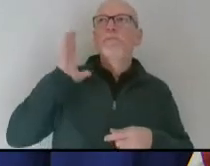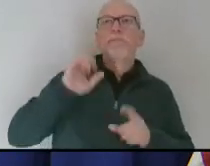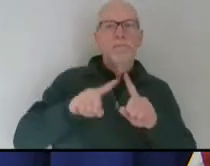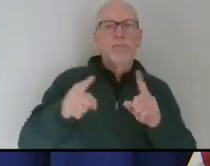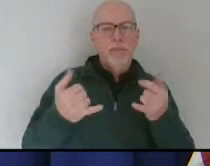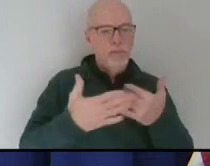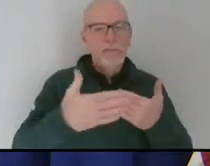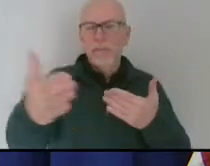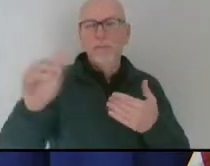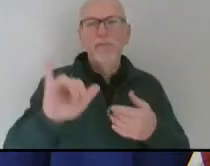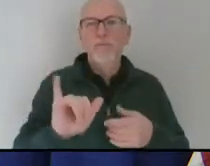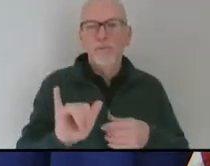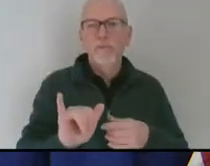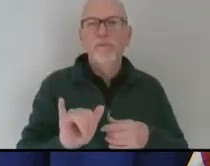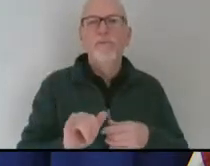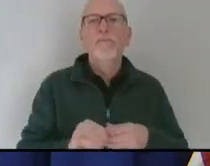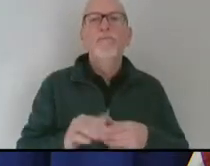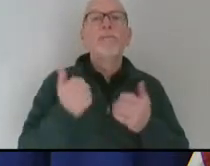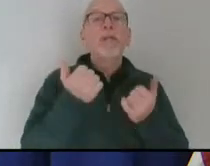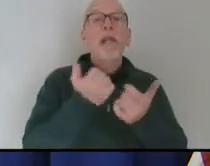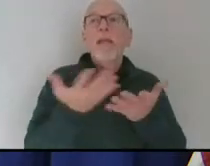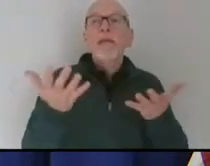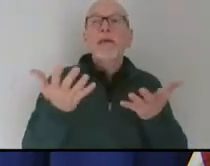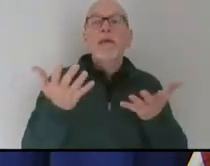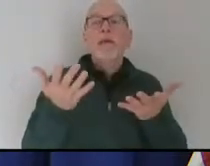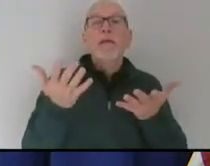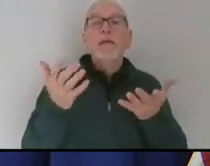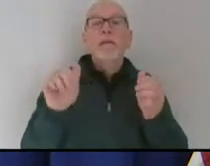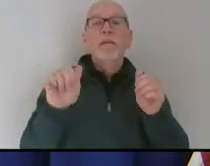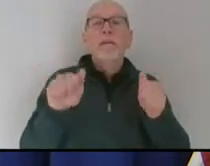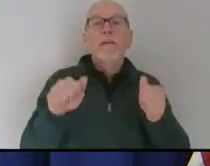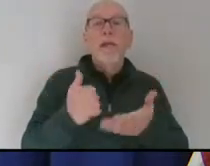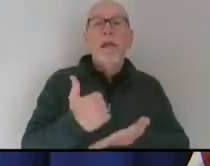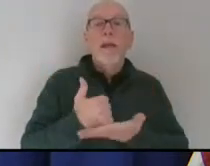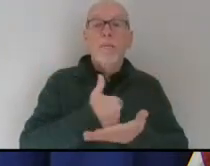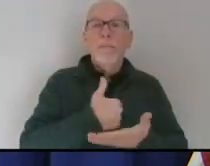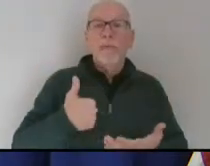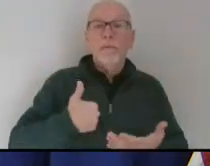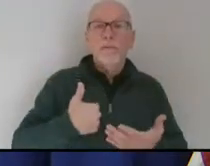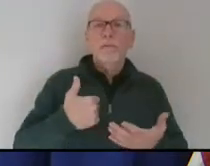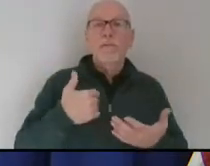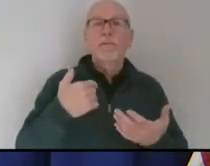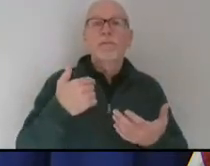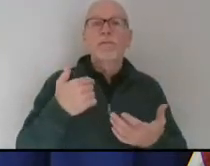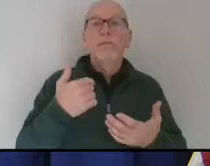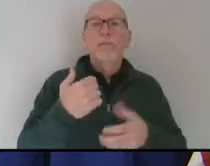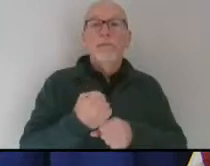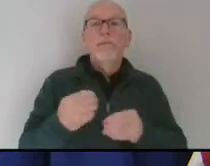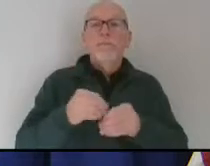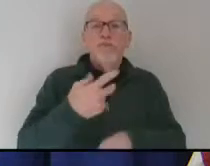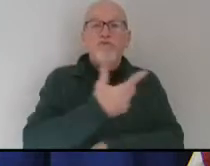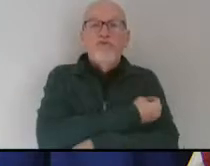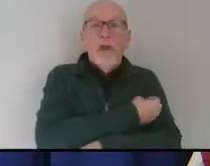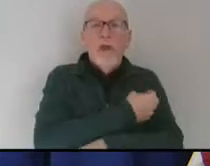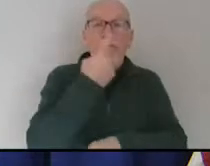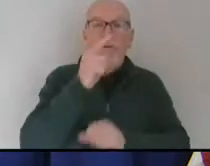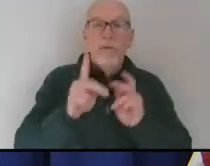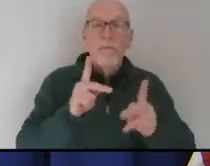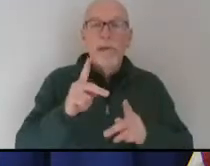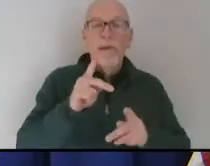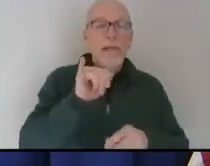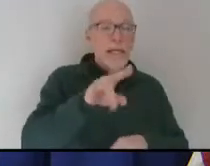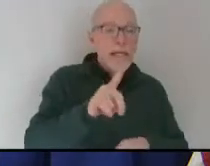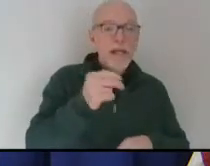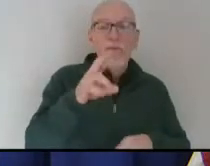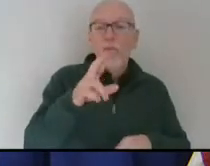well into the future. And anything that can help us get more shots in arms, be it in Indiana or anywhere